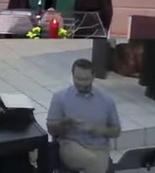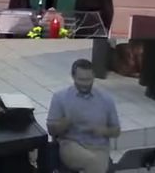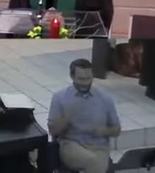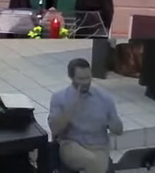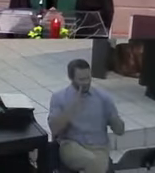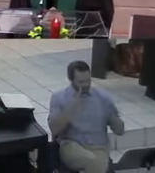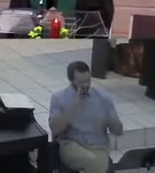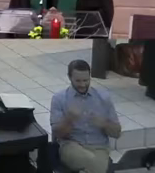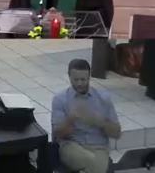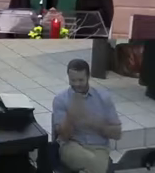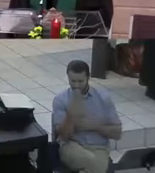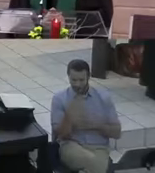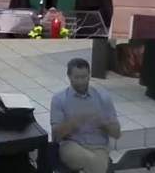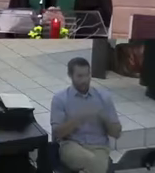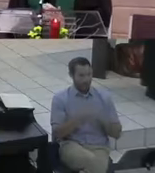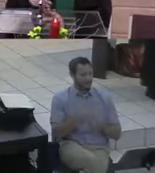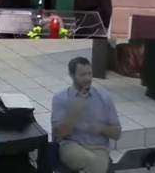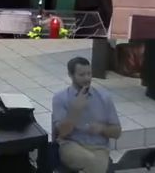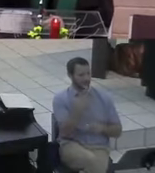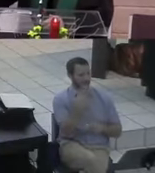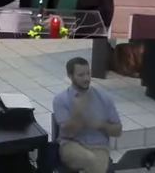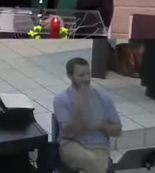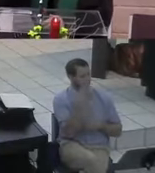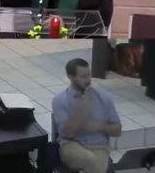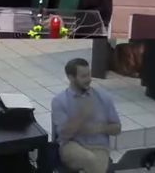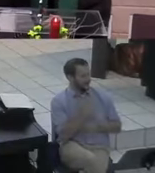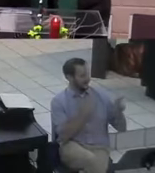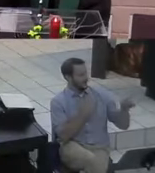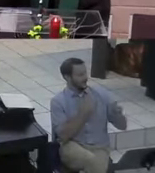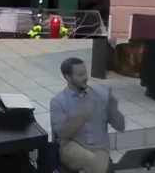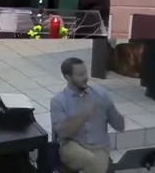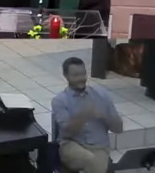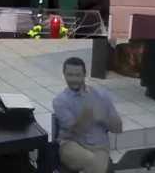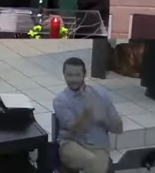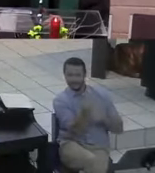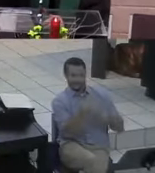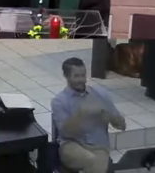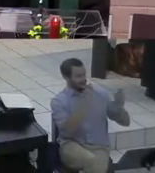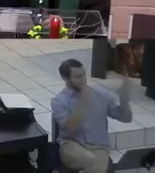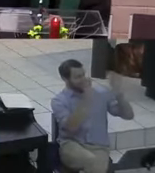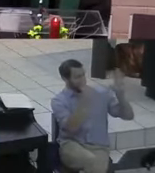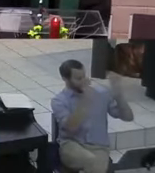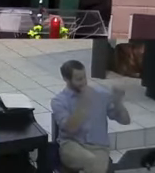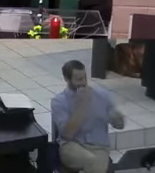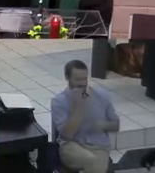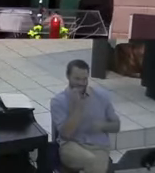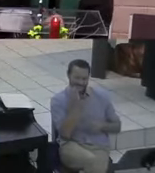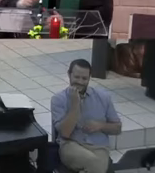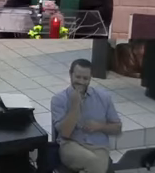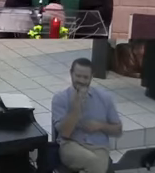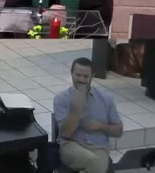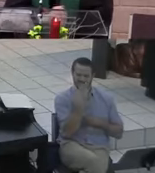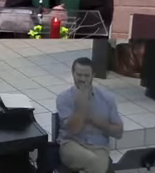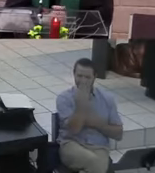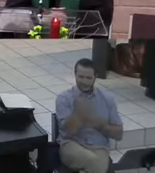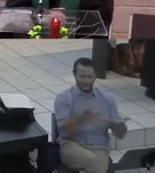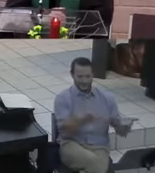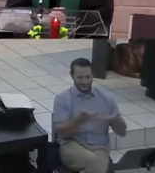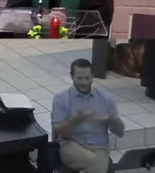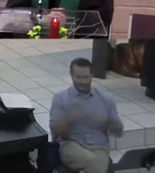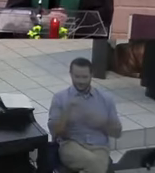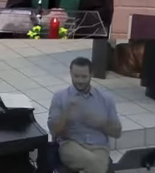greeting this morning. We also say good morning to our live stream congregation today. Good morning and welcome to